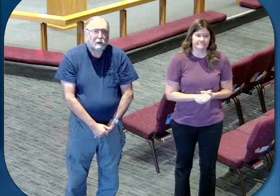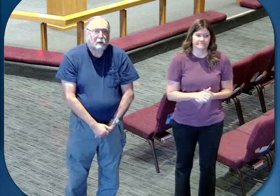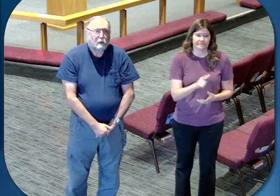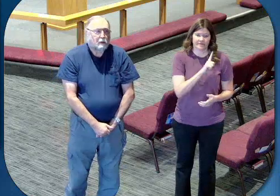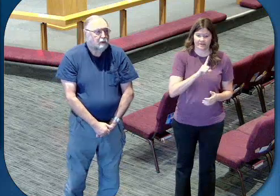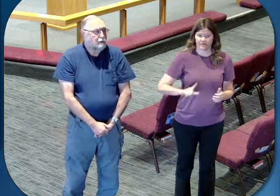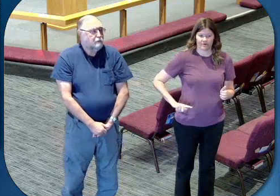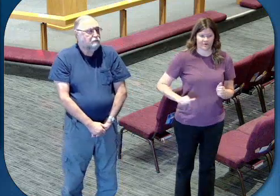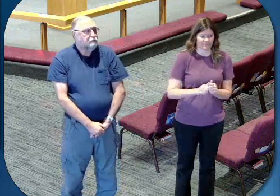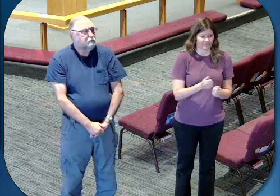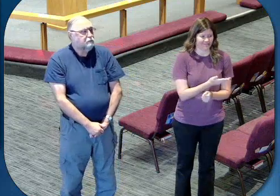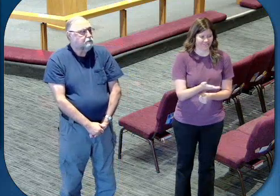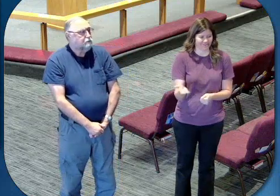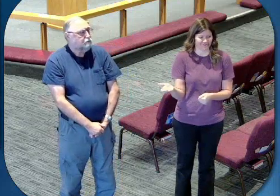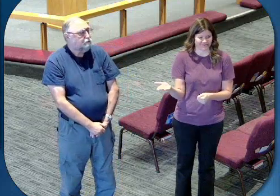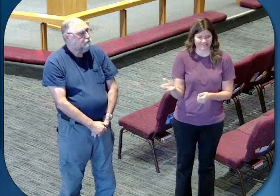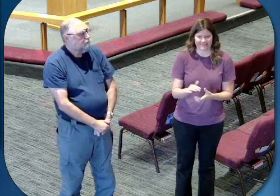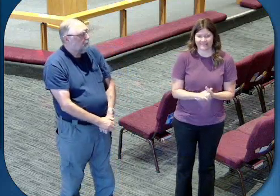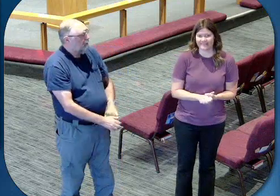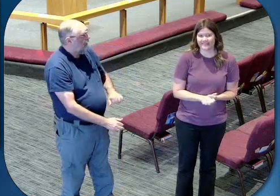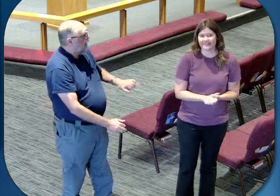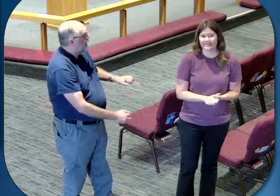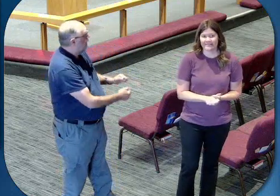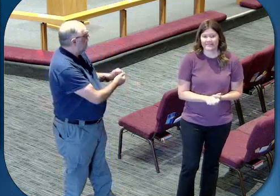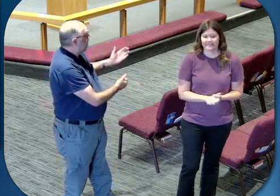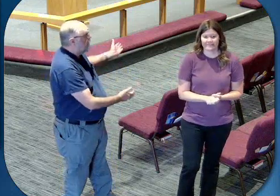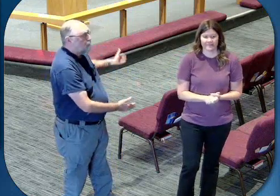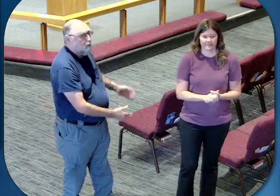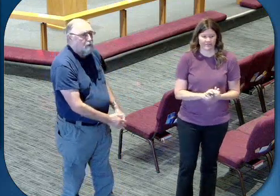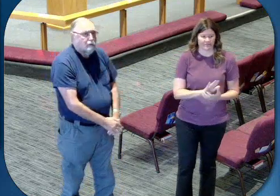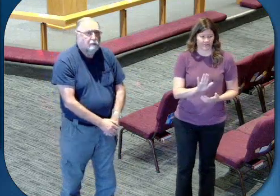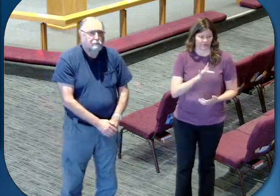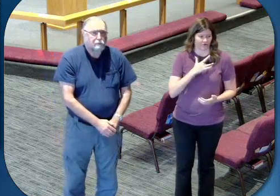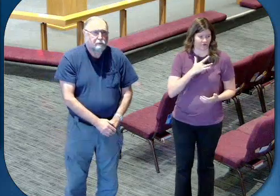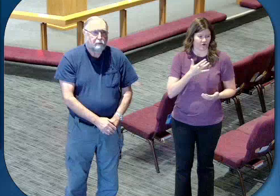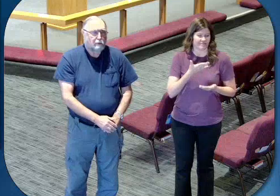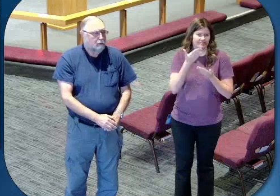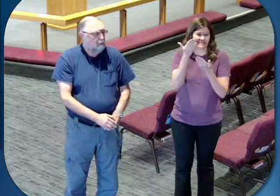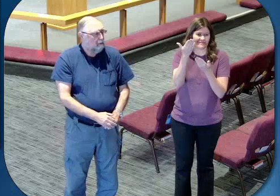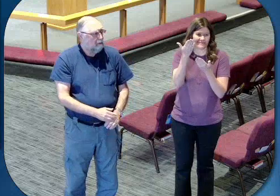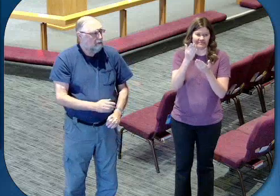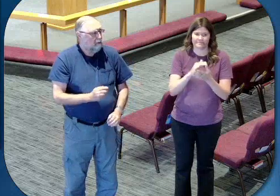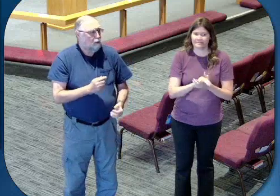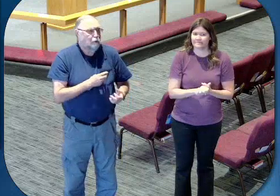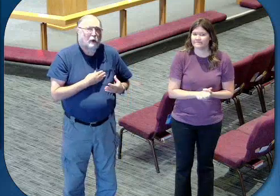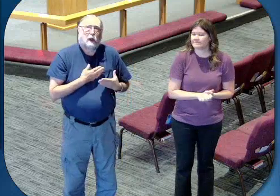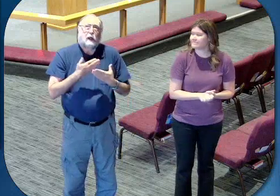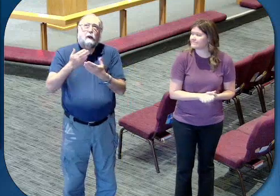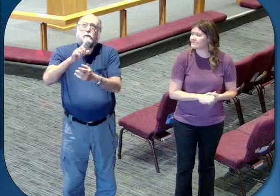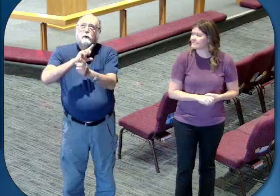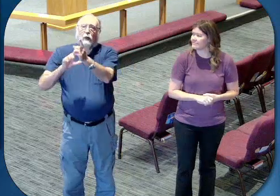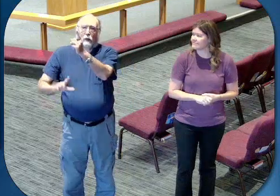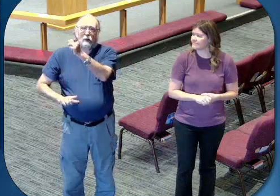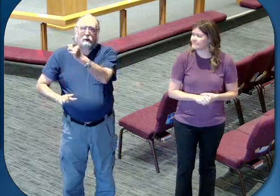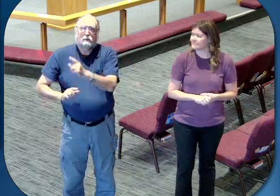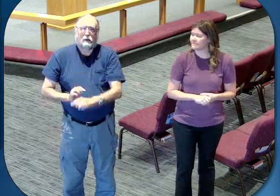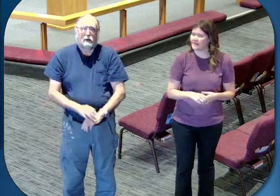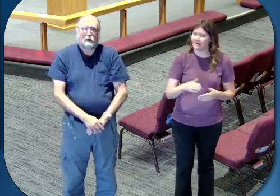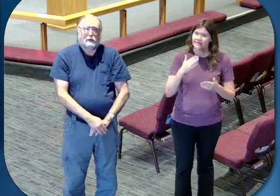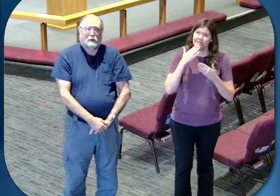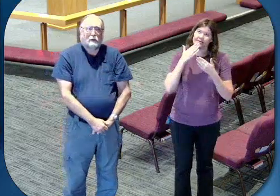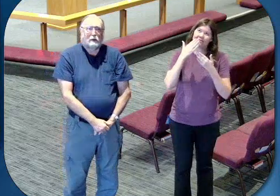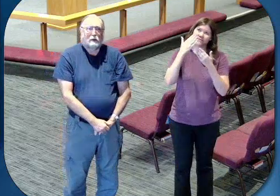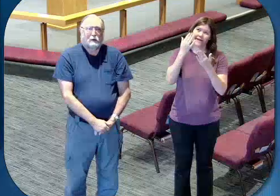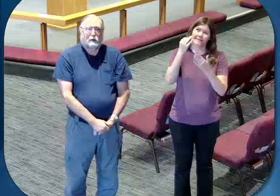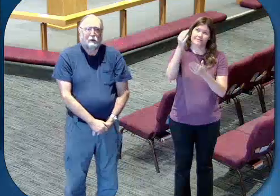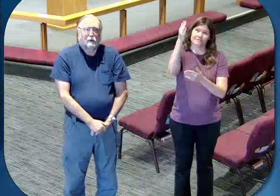The Lord be with you. And also with you. Lift up your hearts. We lift them to the Lord. Let us give thanks